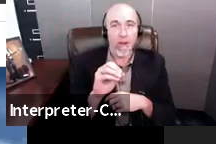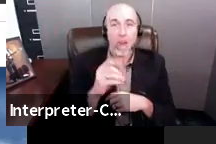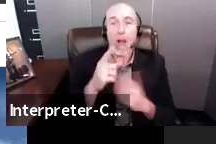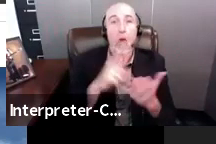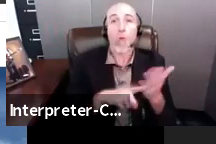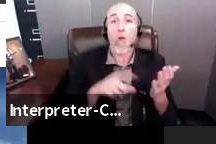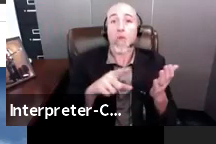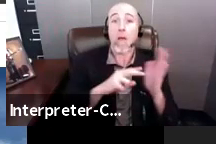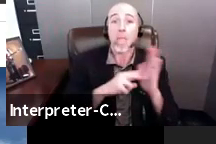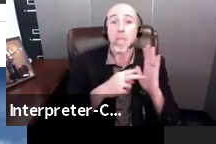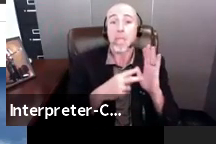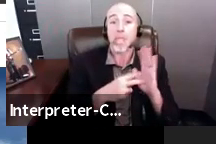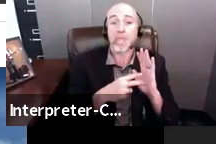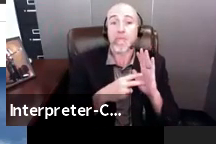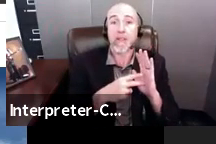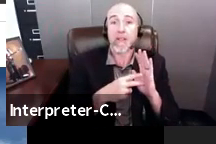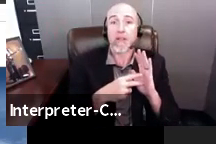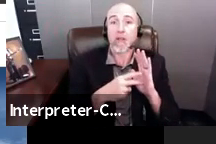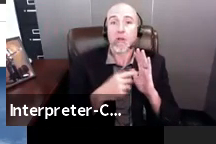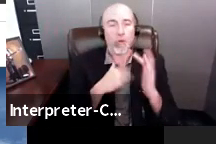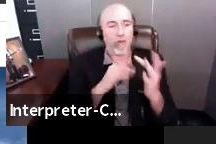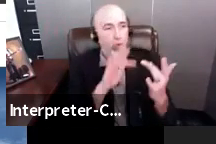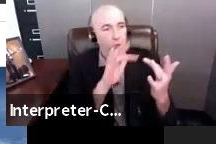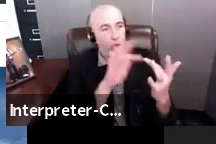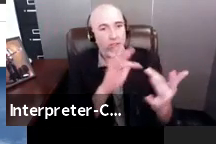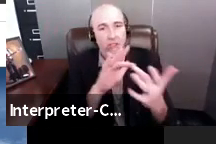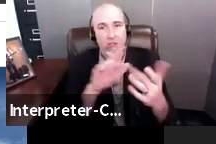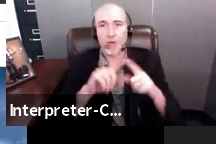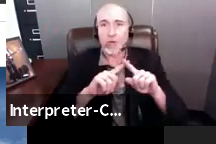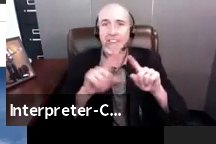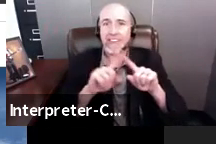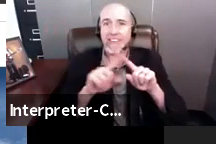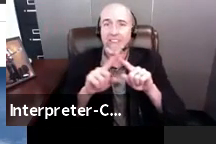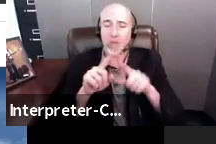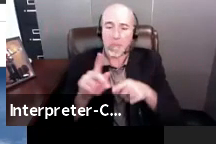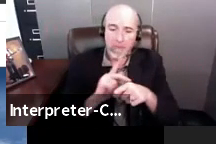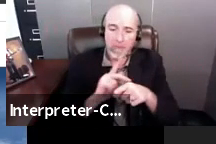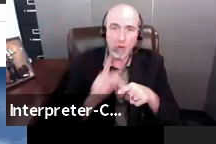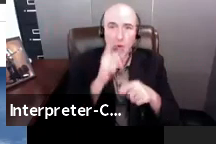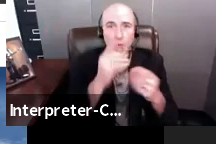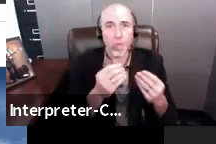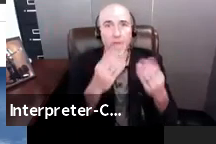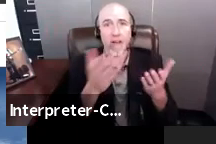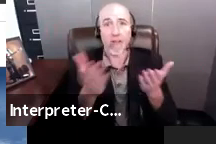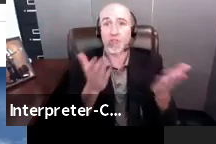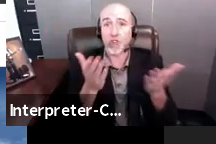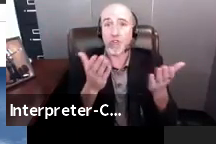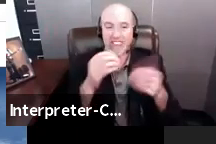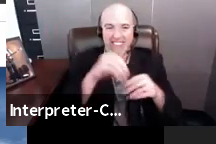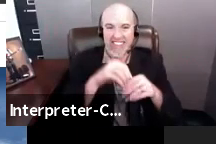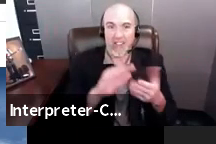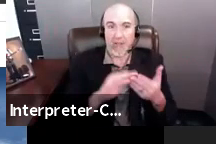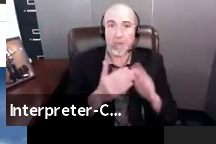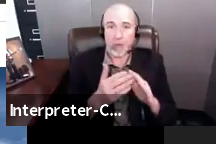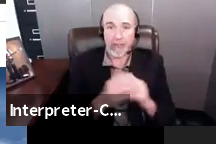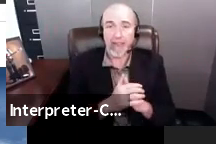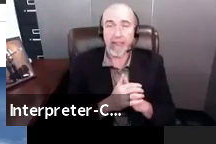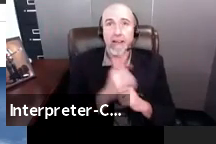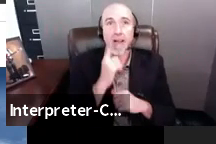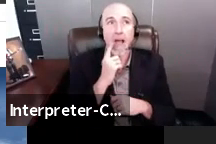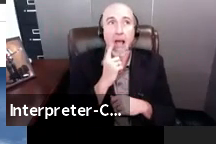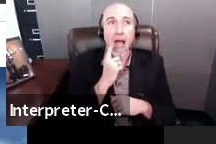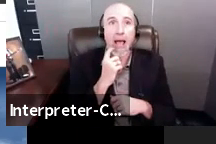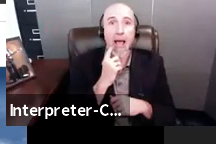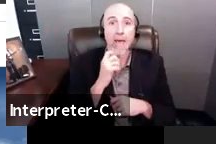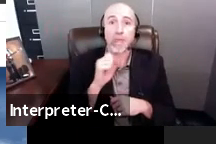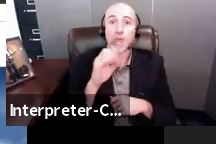that consists of is we've reached out to different professionals that provide services in the community so